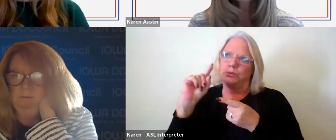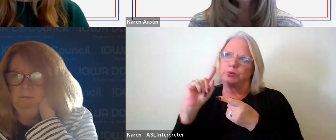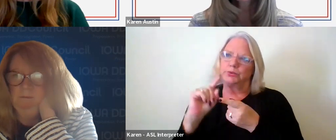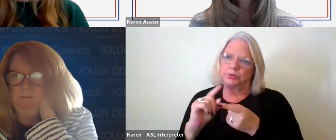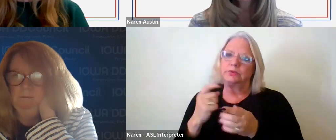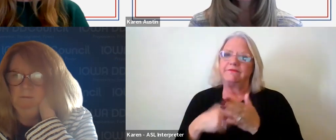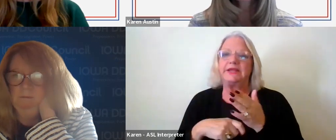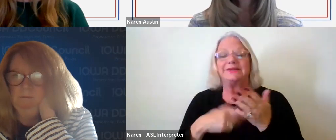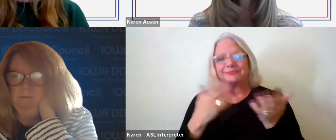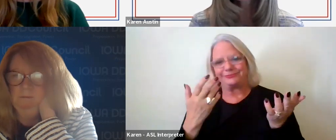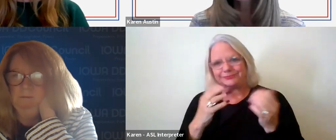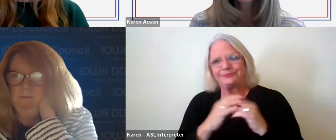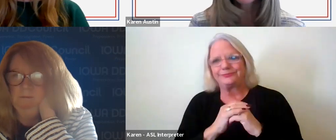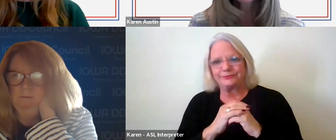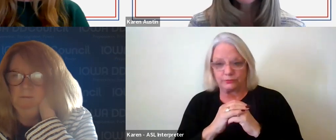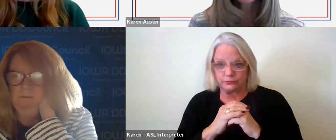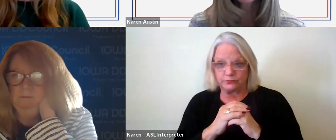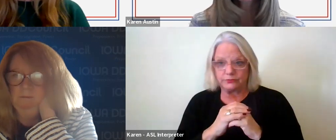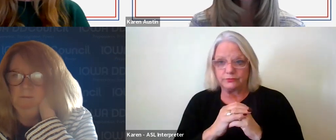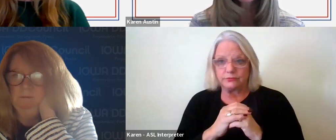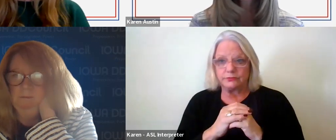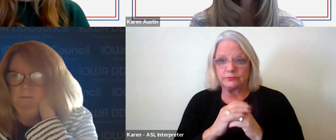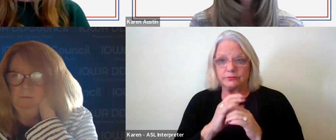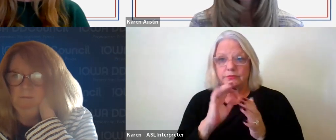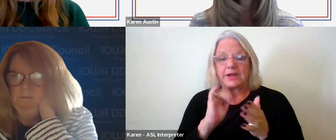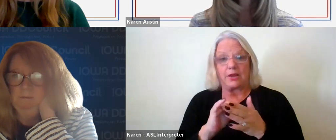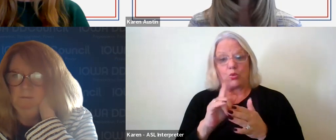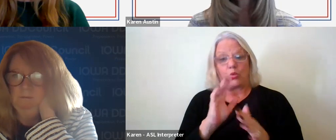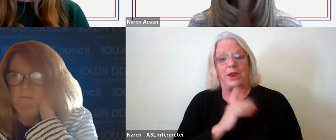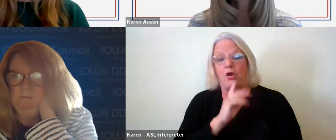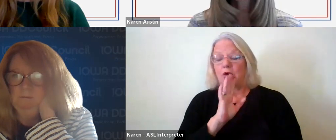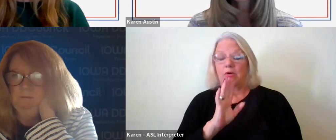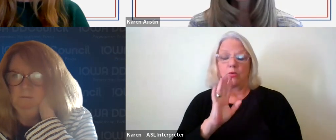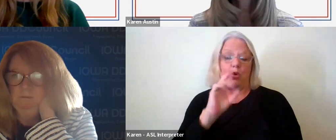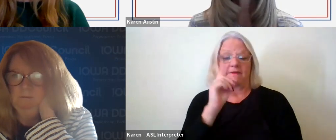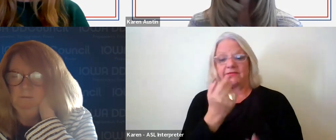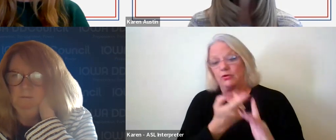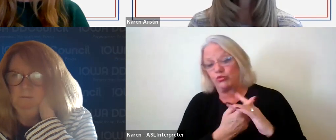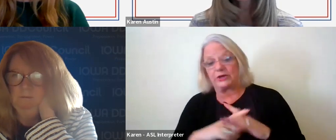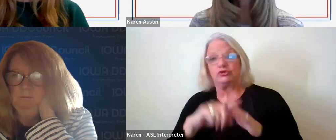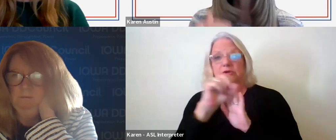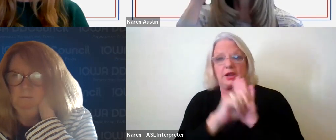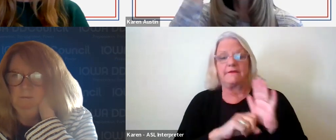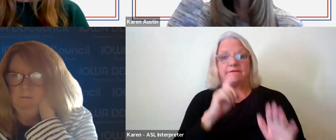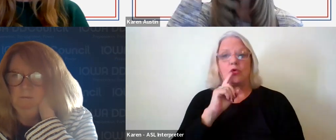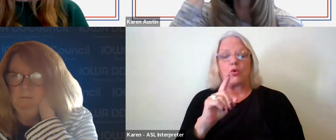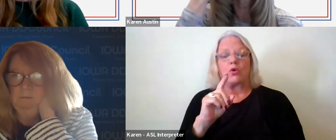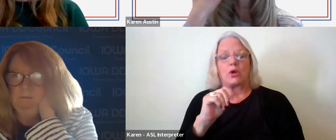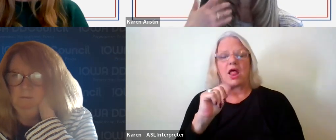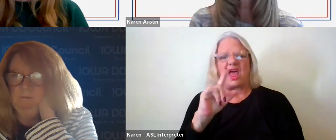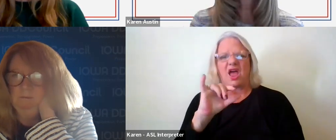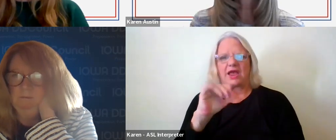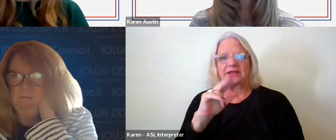were we were original state in the National ABLE Alliance. We are working very hard to get the fees